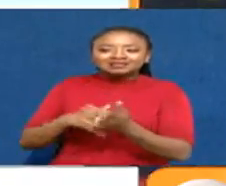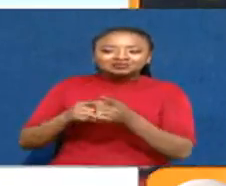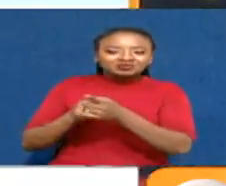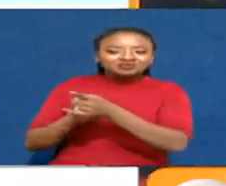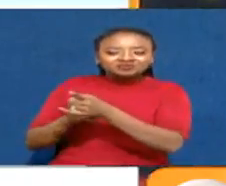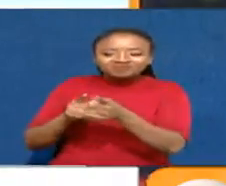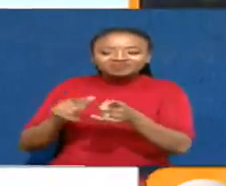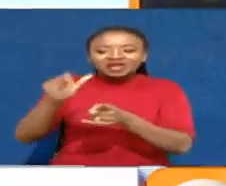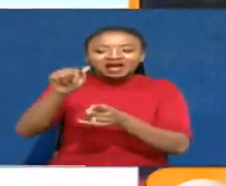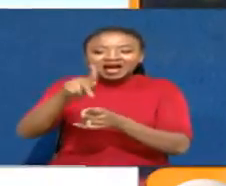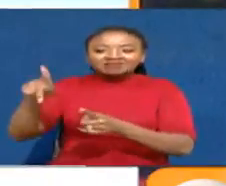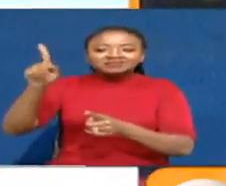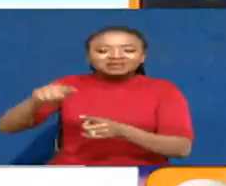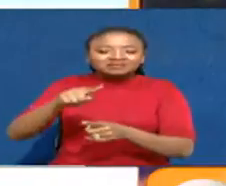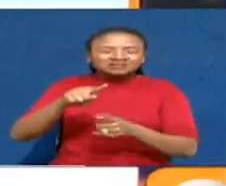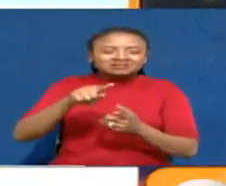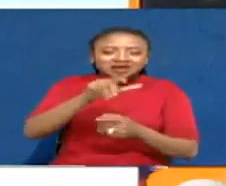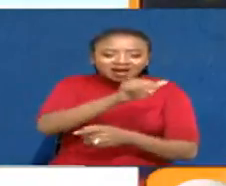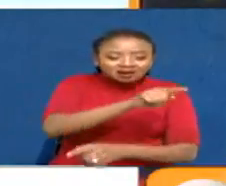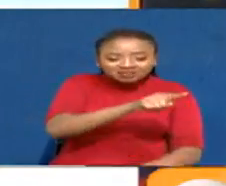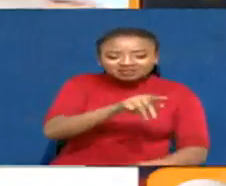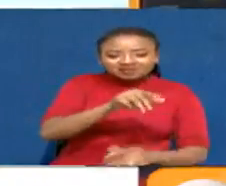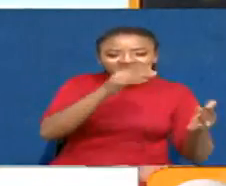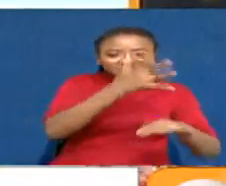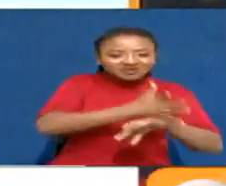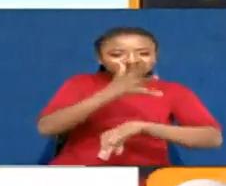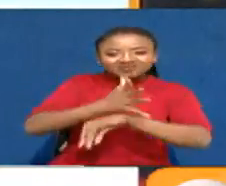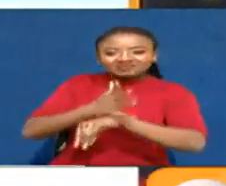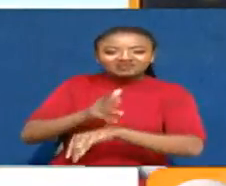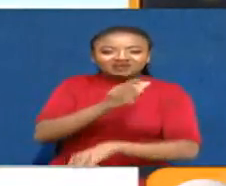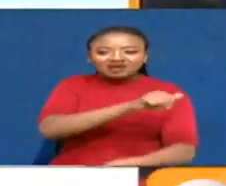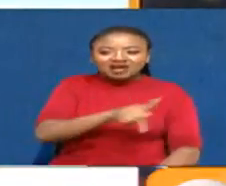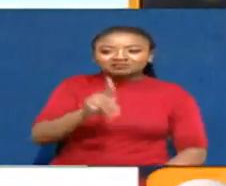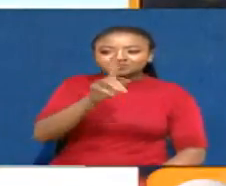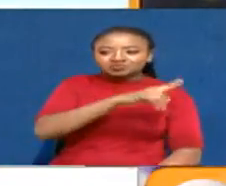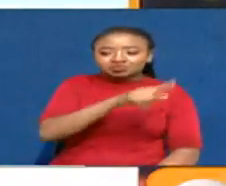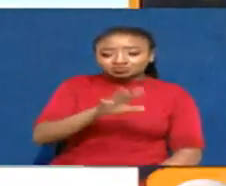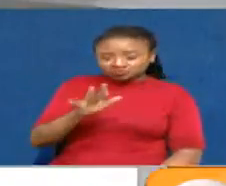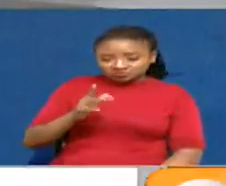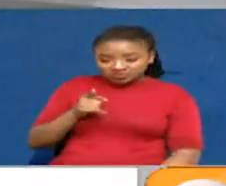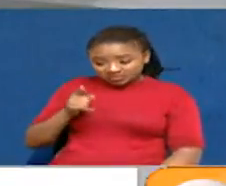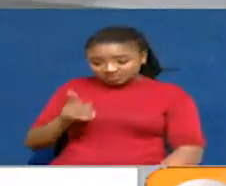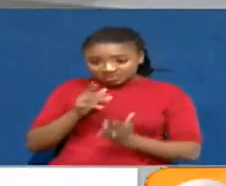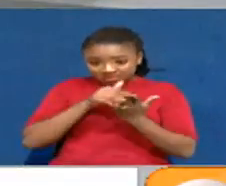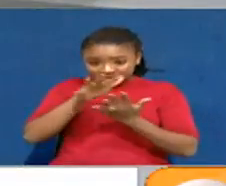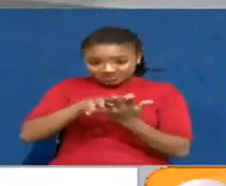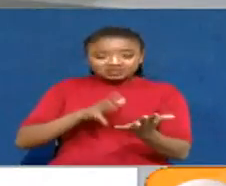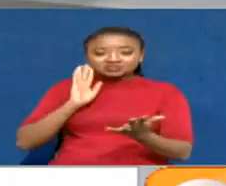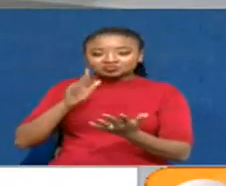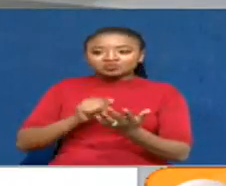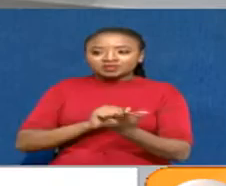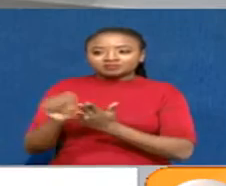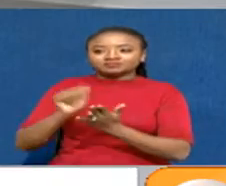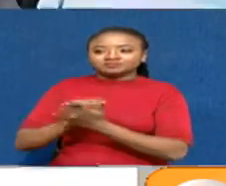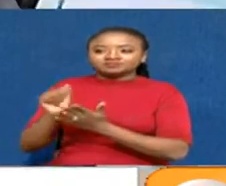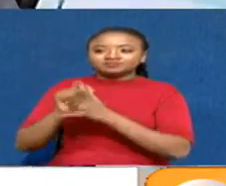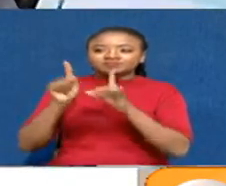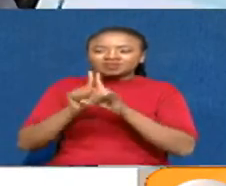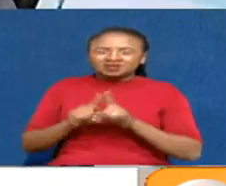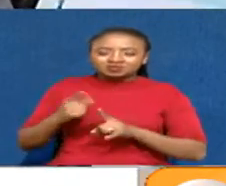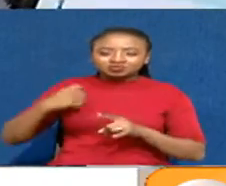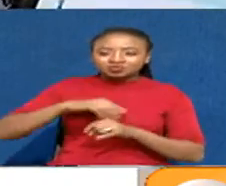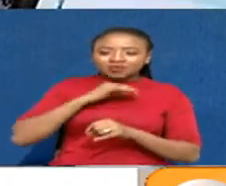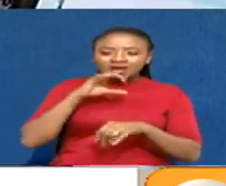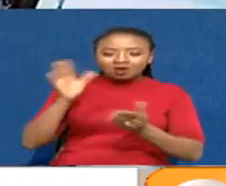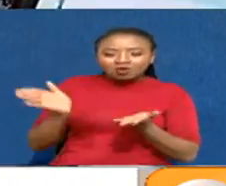that Kenyans know these are the people we shouldn't borrow from and these are the people we should borrow from? No, we are working on that, by the way. And we are collating a